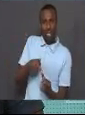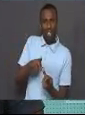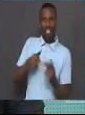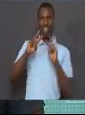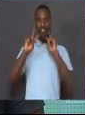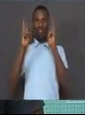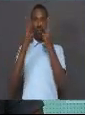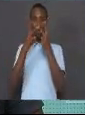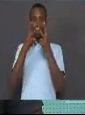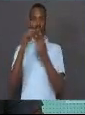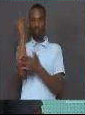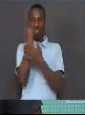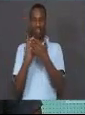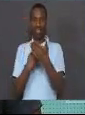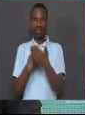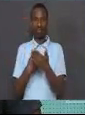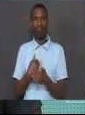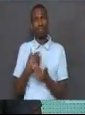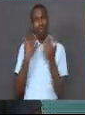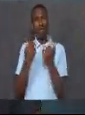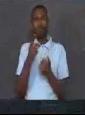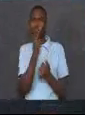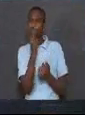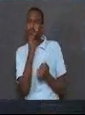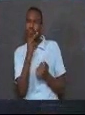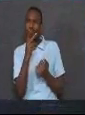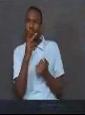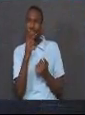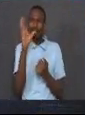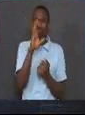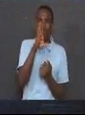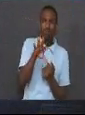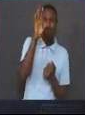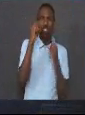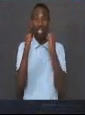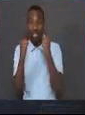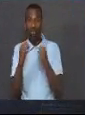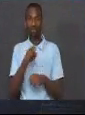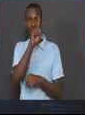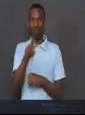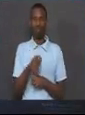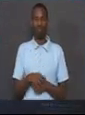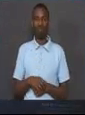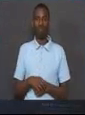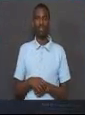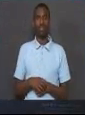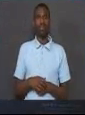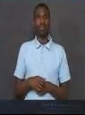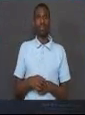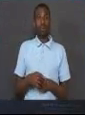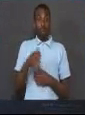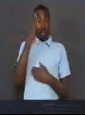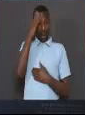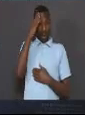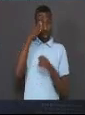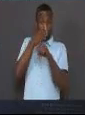graphs. Can you identify each? Once you have, which equations apply to